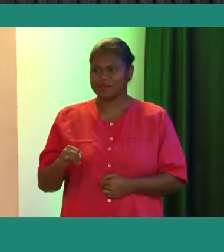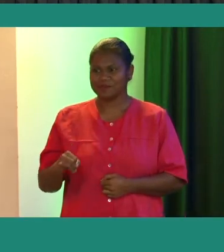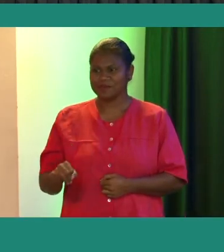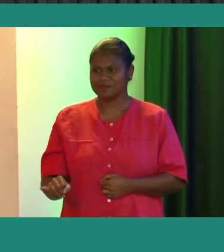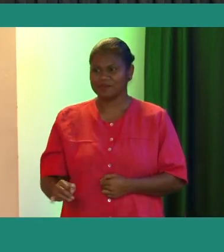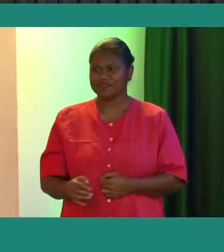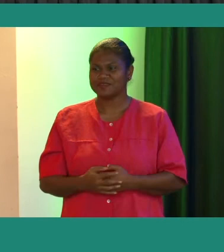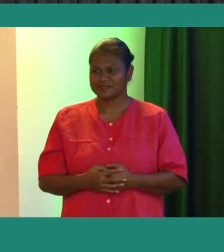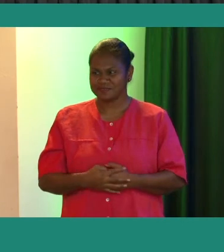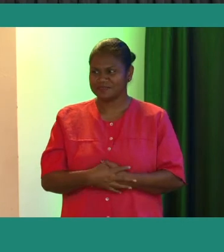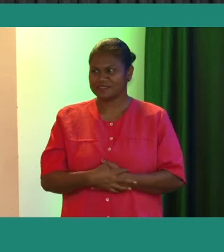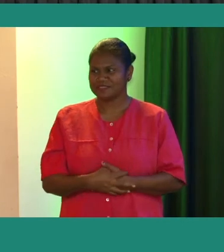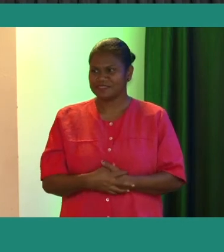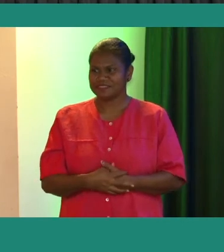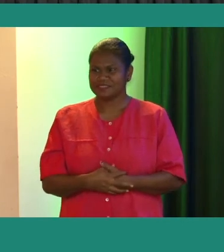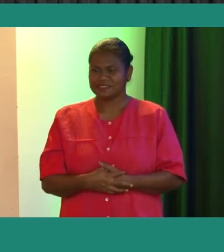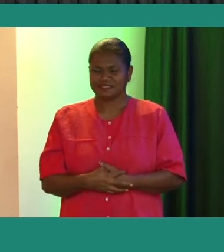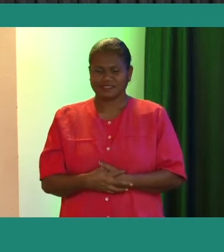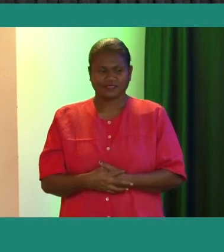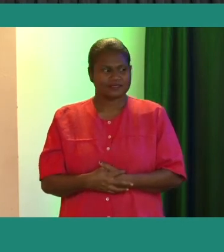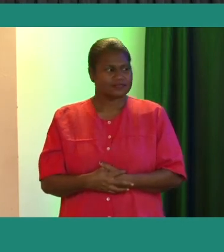services.